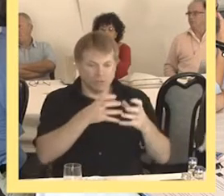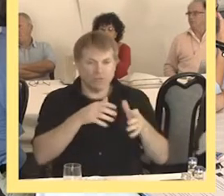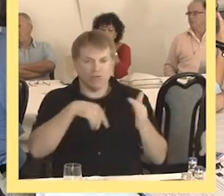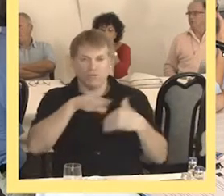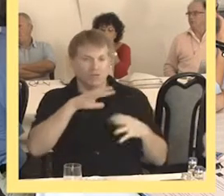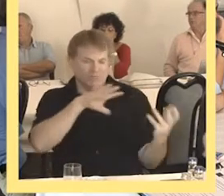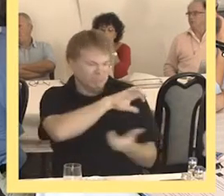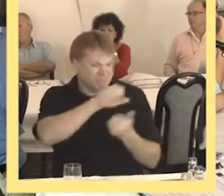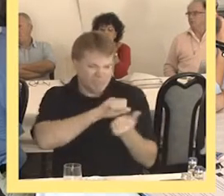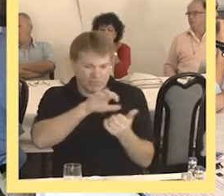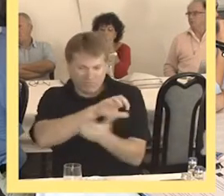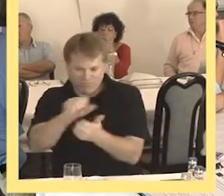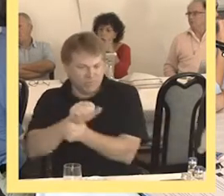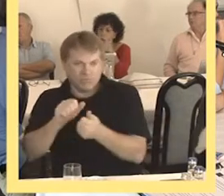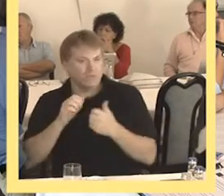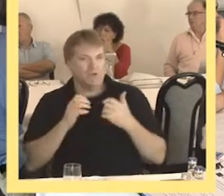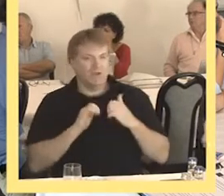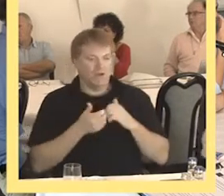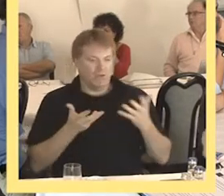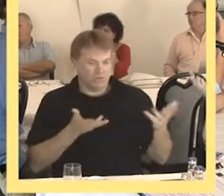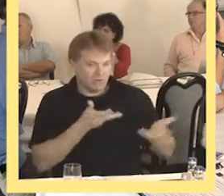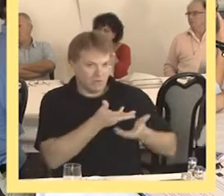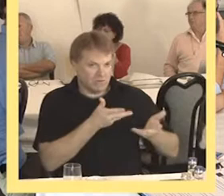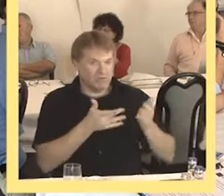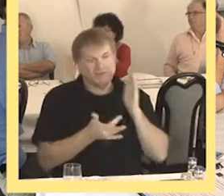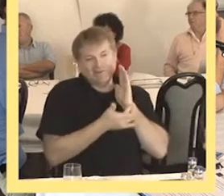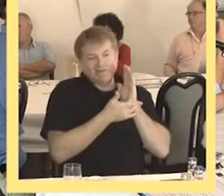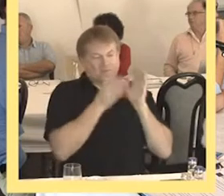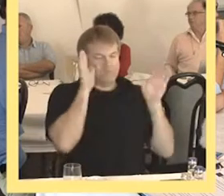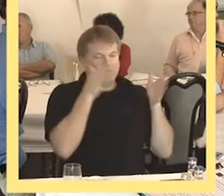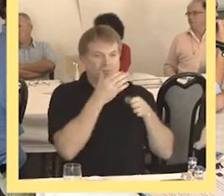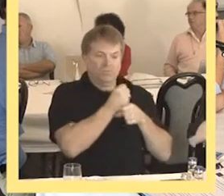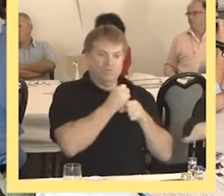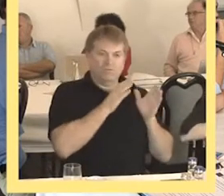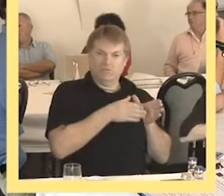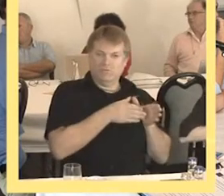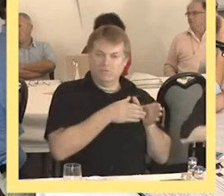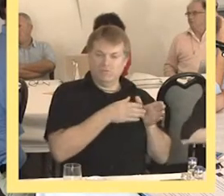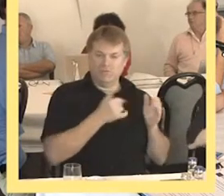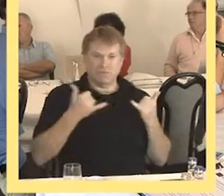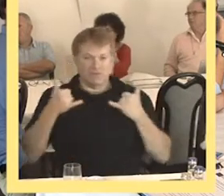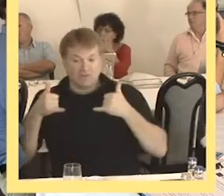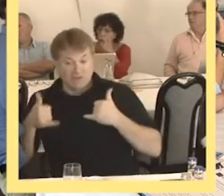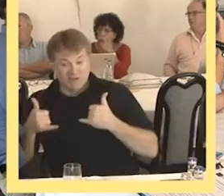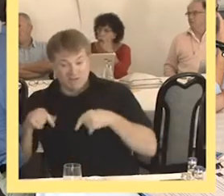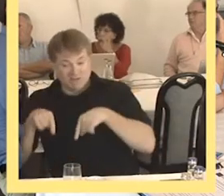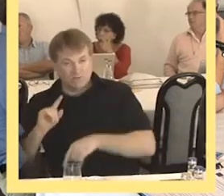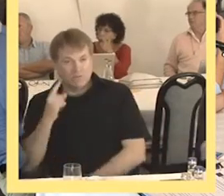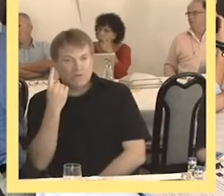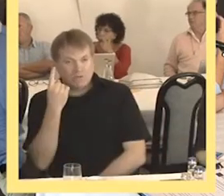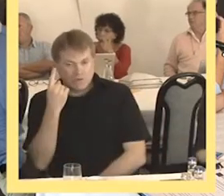disasters, only in a technical way of thinking? We have the chance to put on